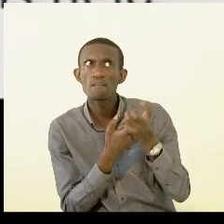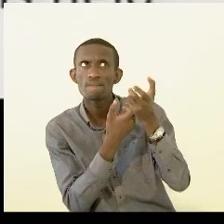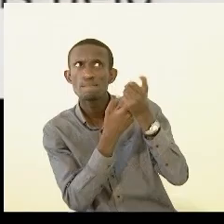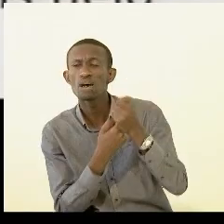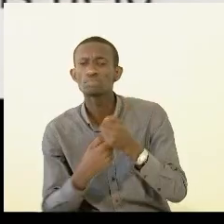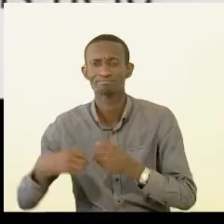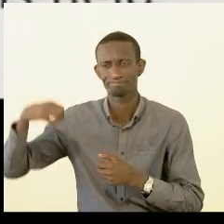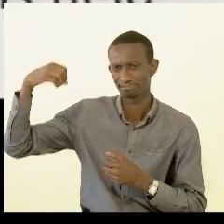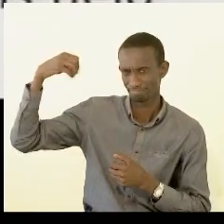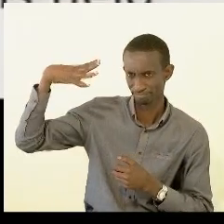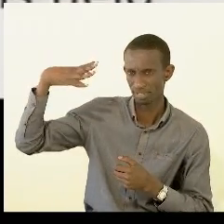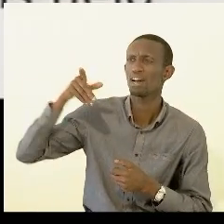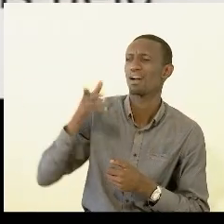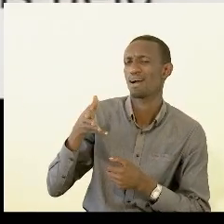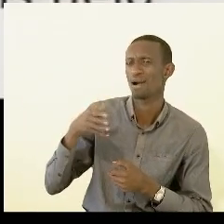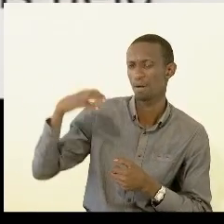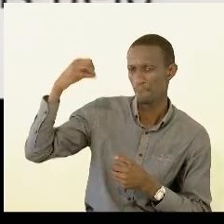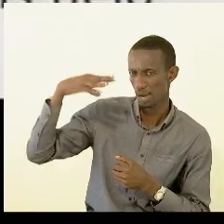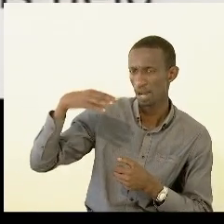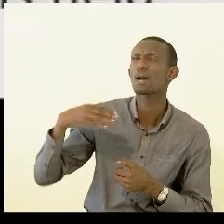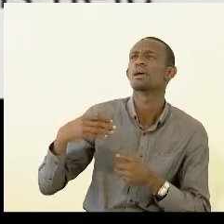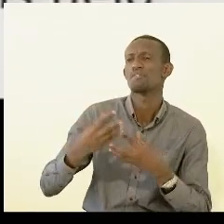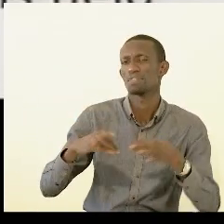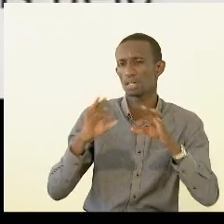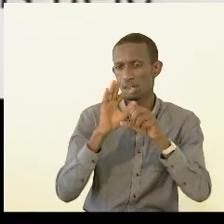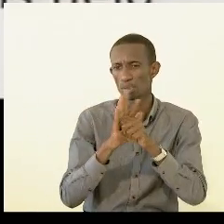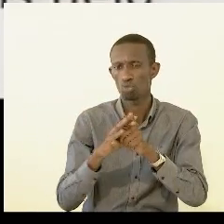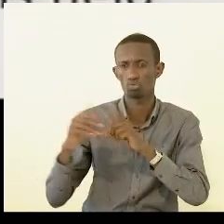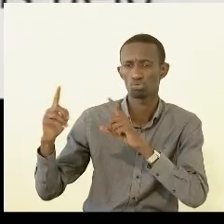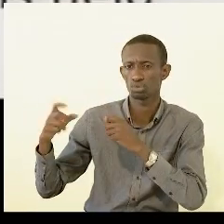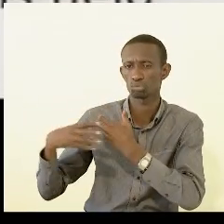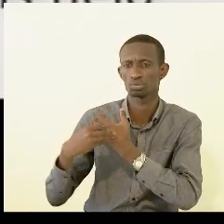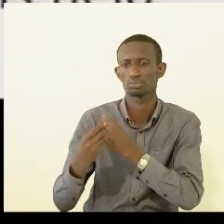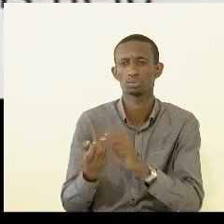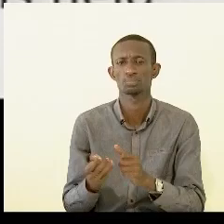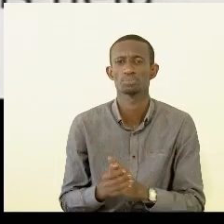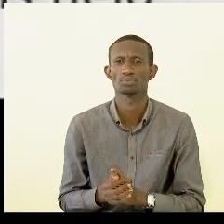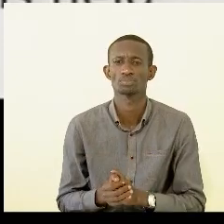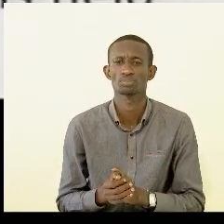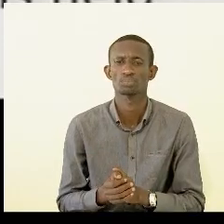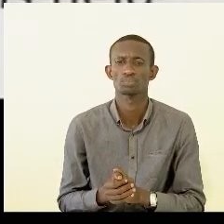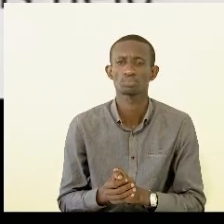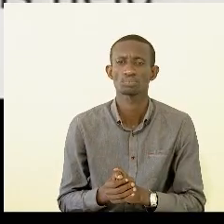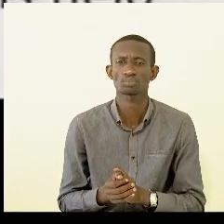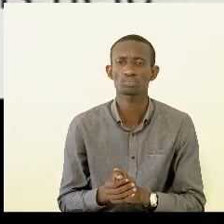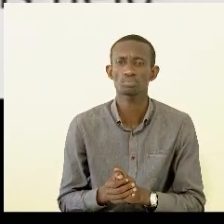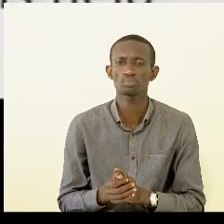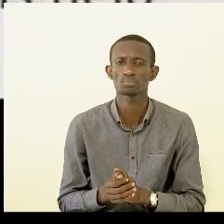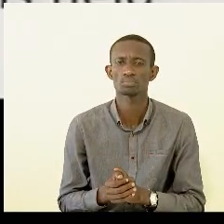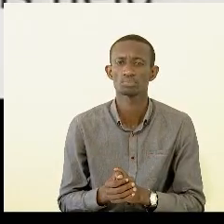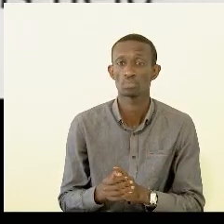needed for photosynthesis. This leaf blade is